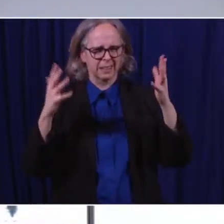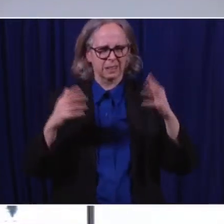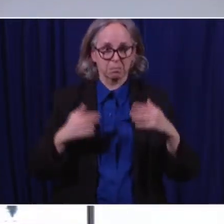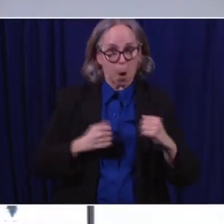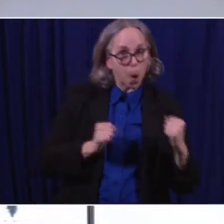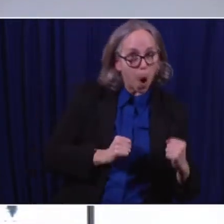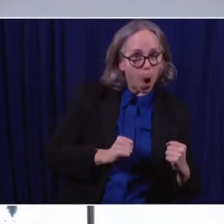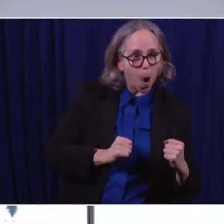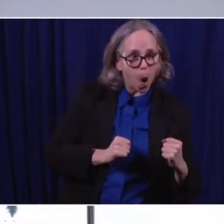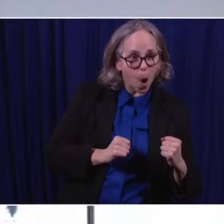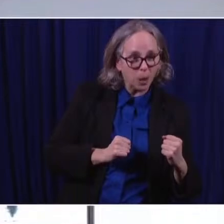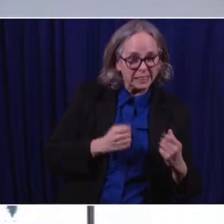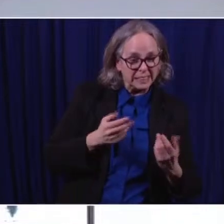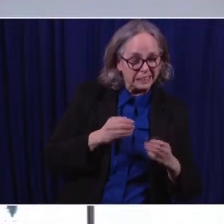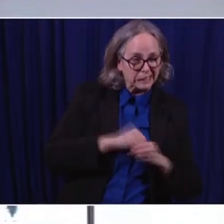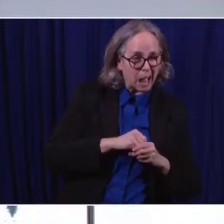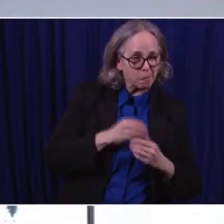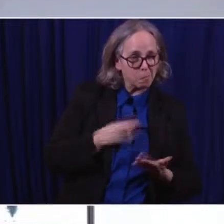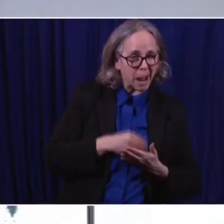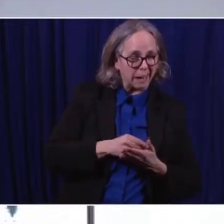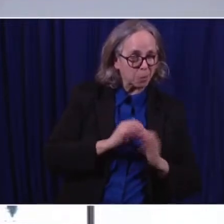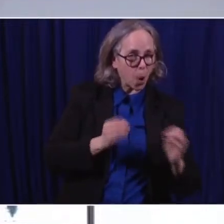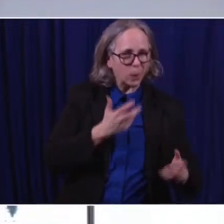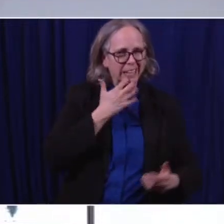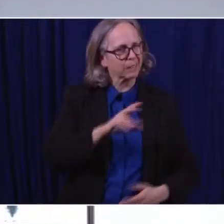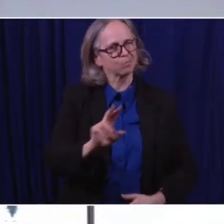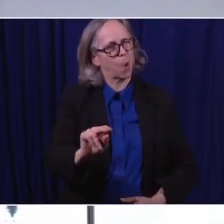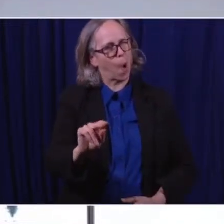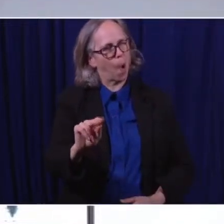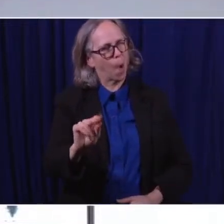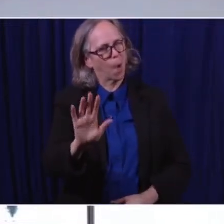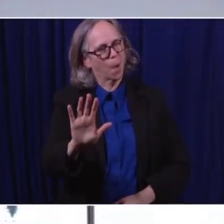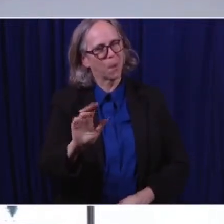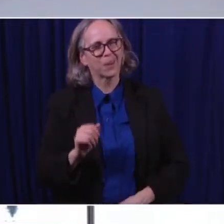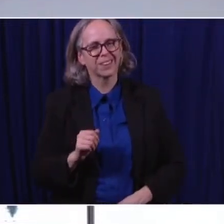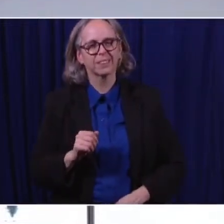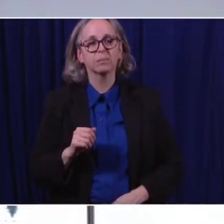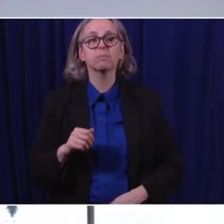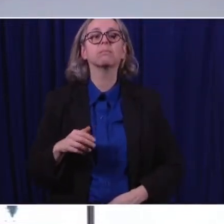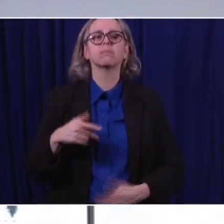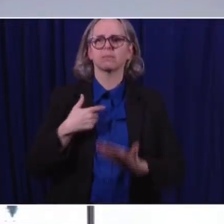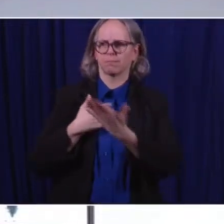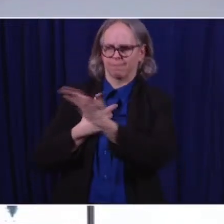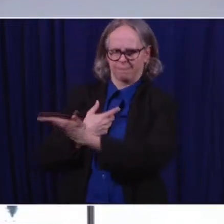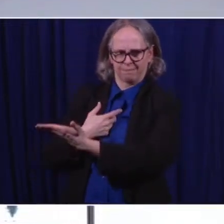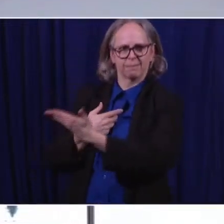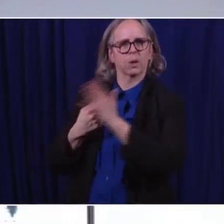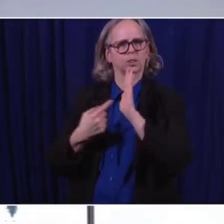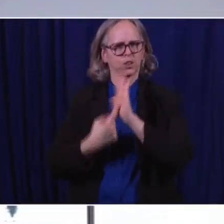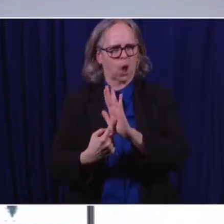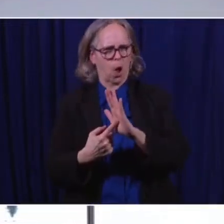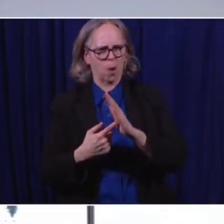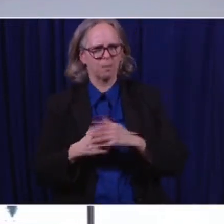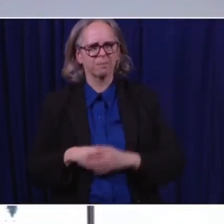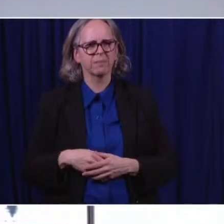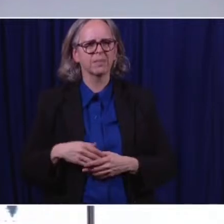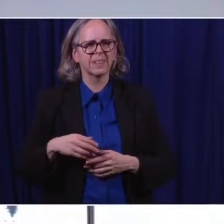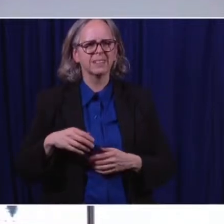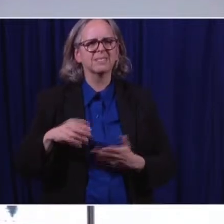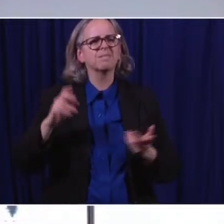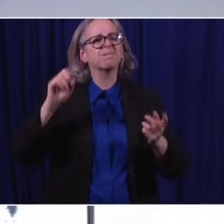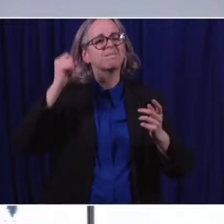off in my office. It's because we're highlighting Sterling ultra